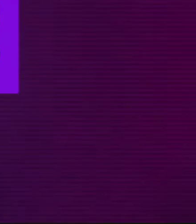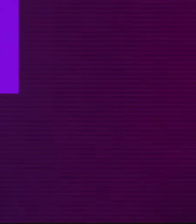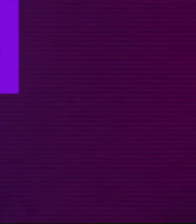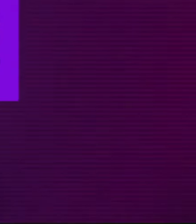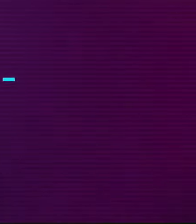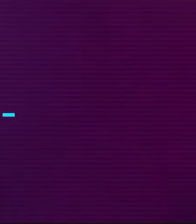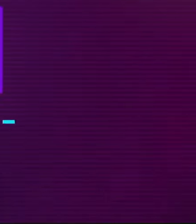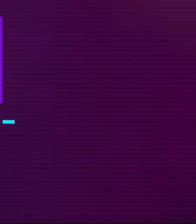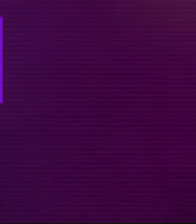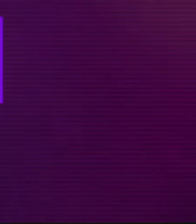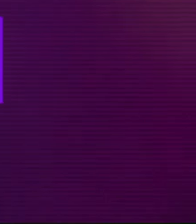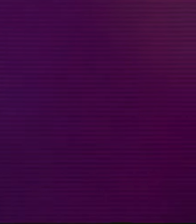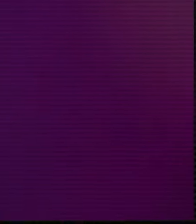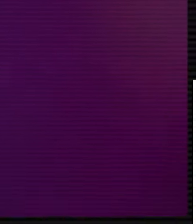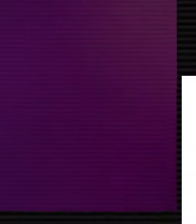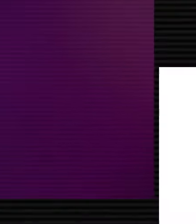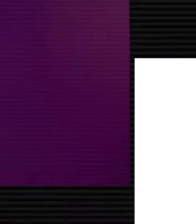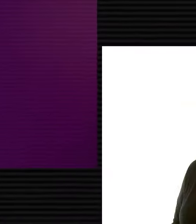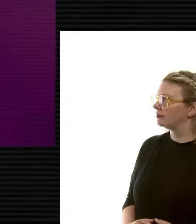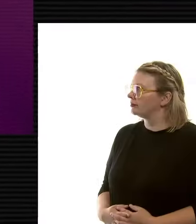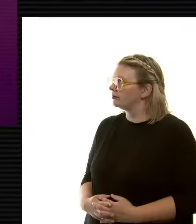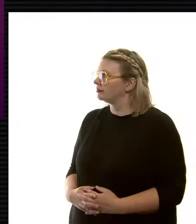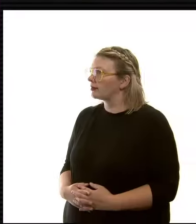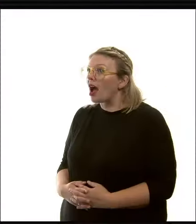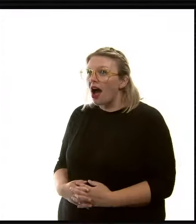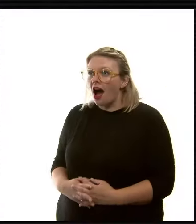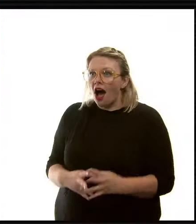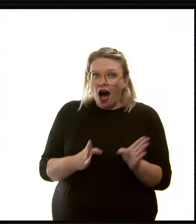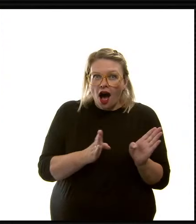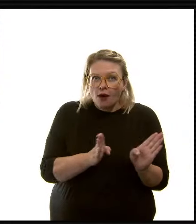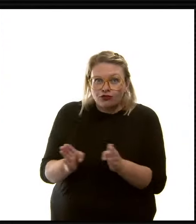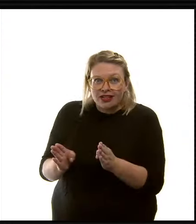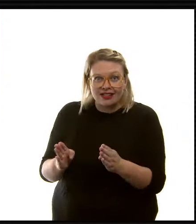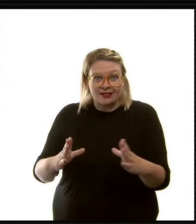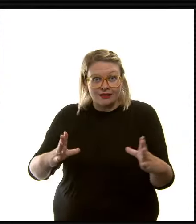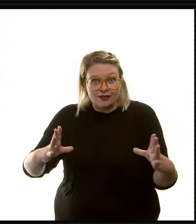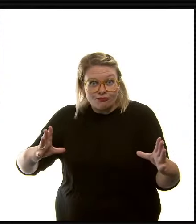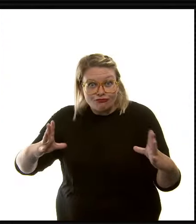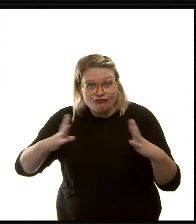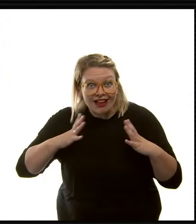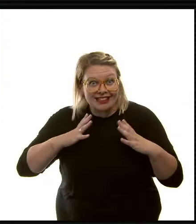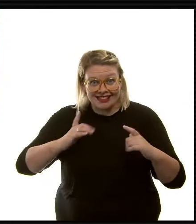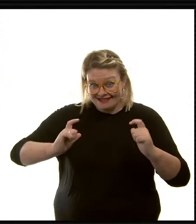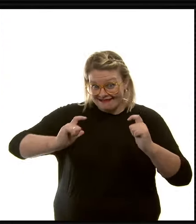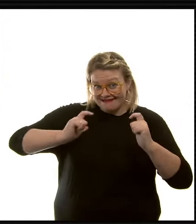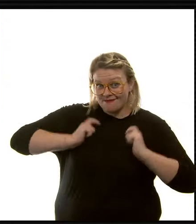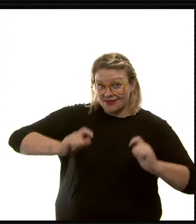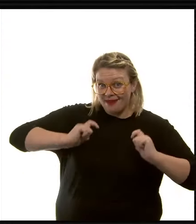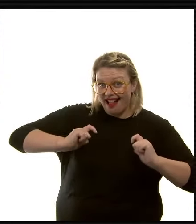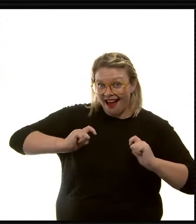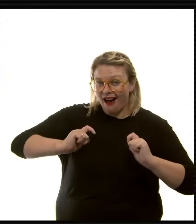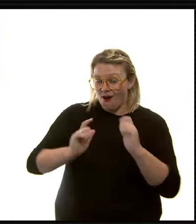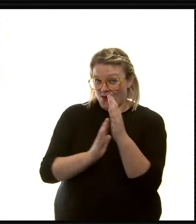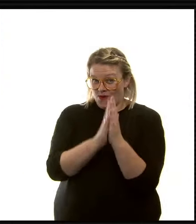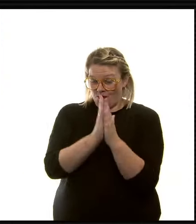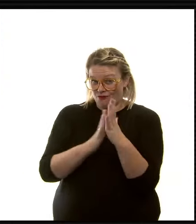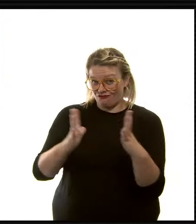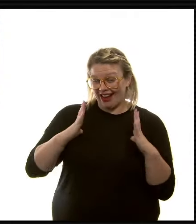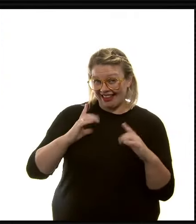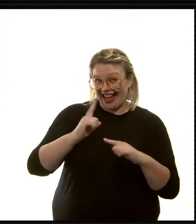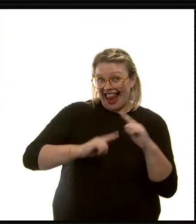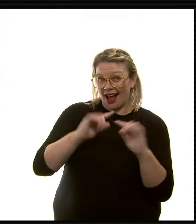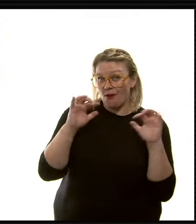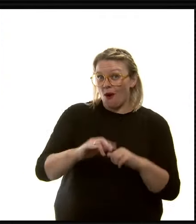Grab your bricks, get comfy, and get ready for the build-up to LegoCon